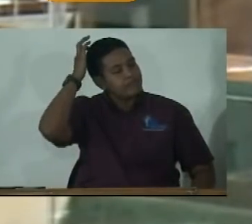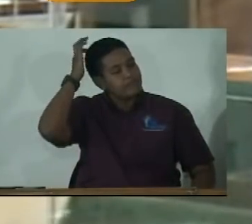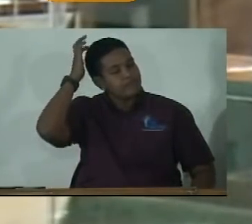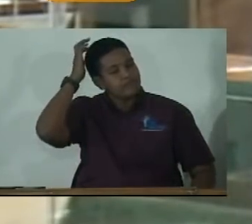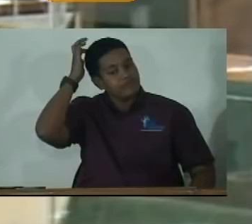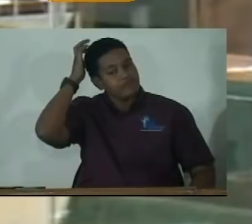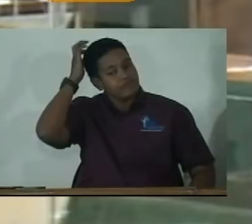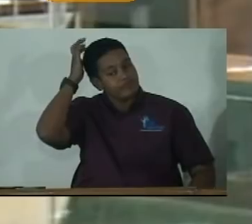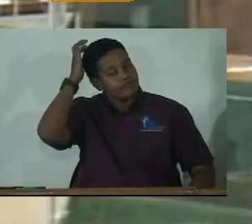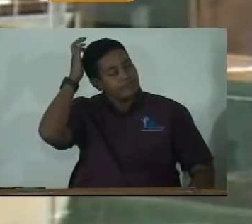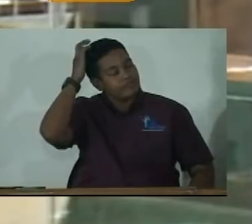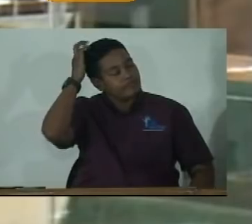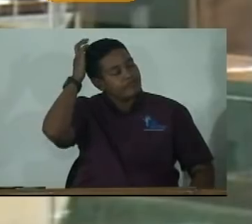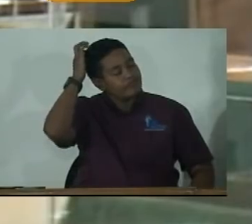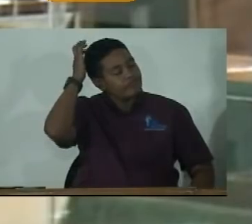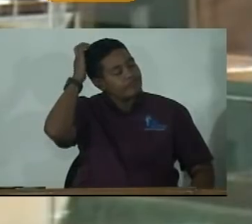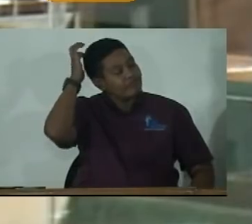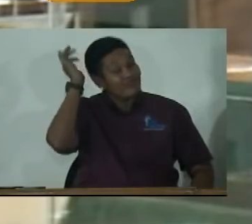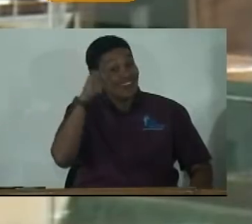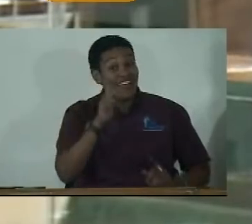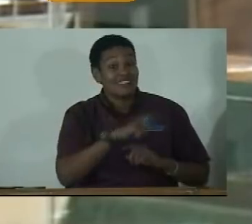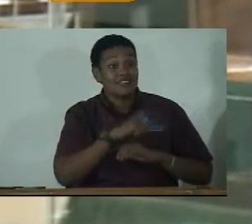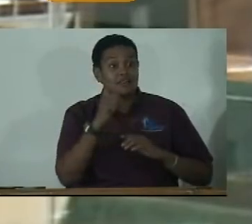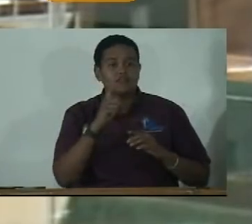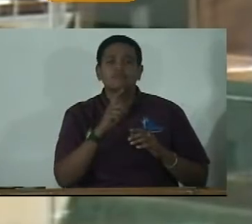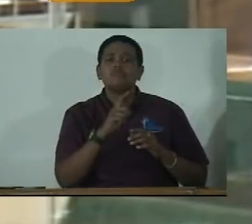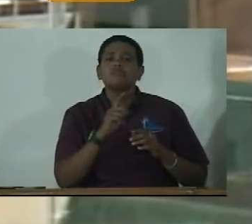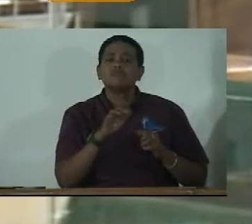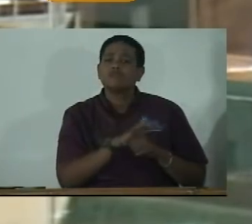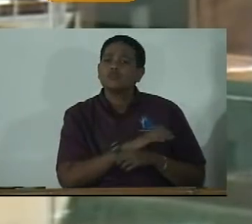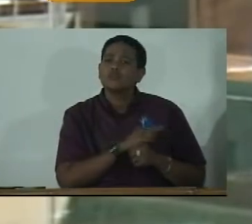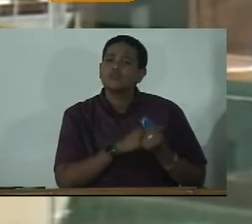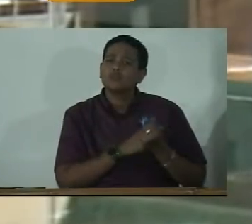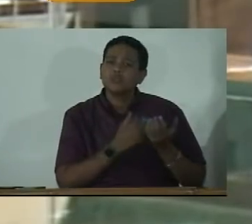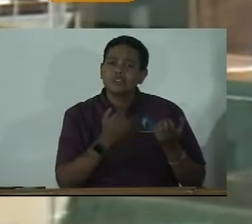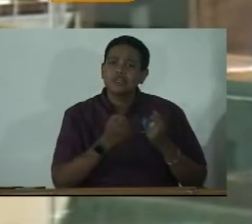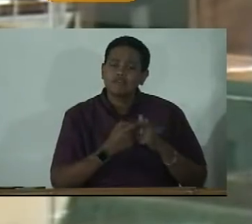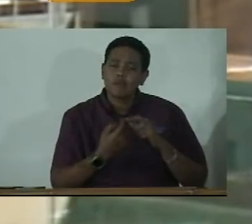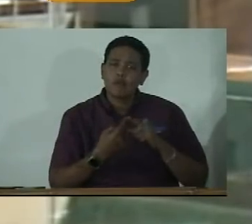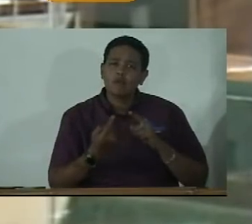On that date, the bill received the full support of the opposition spokesman on agriculture.